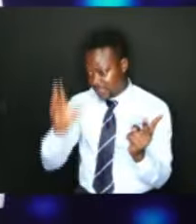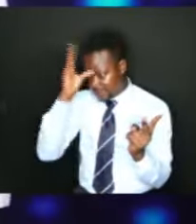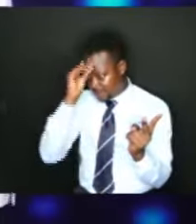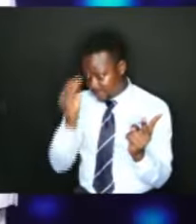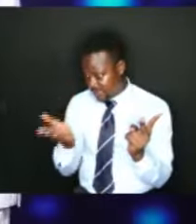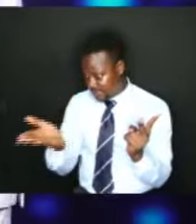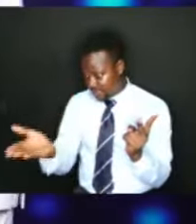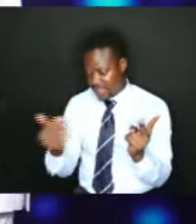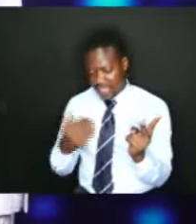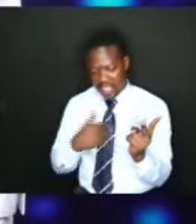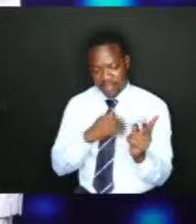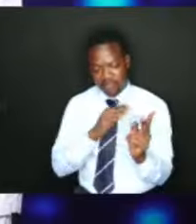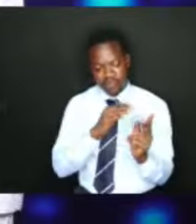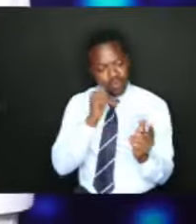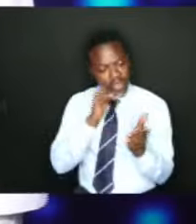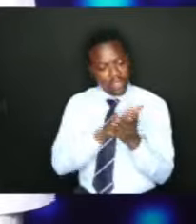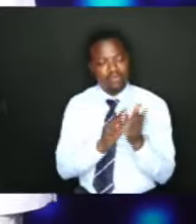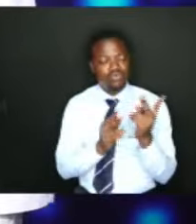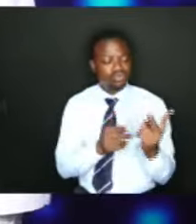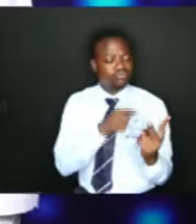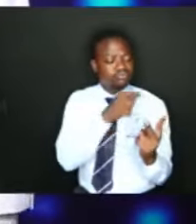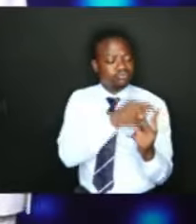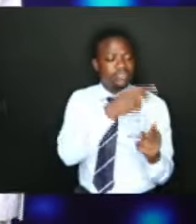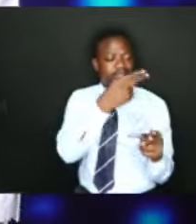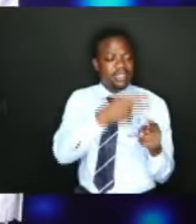Penina and Hannah.